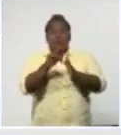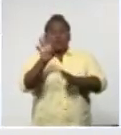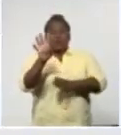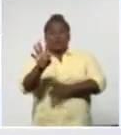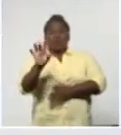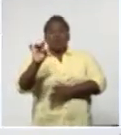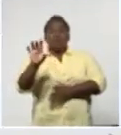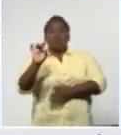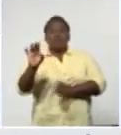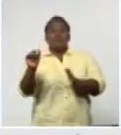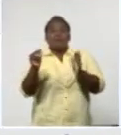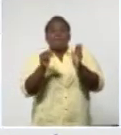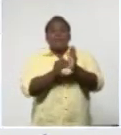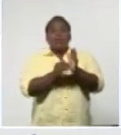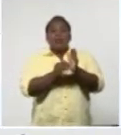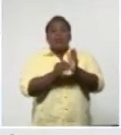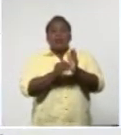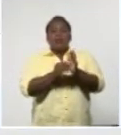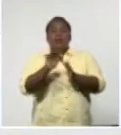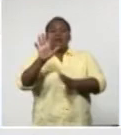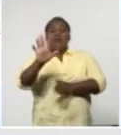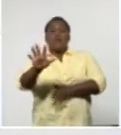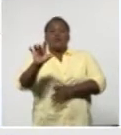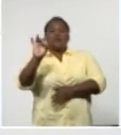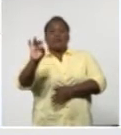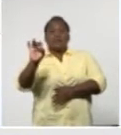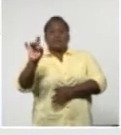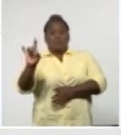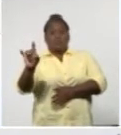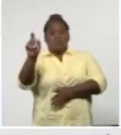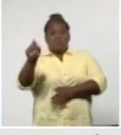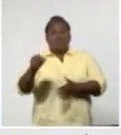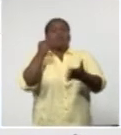The region of Americas reports